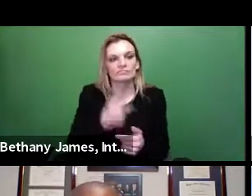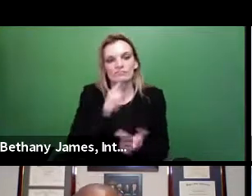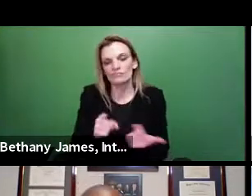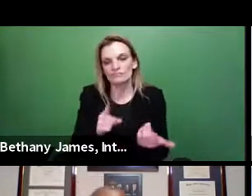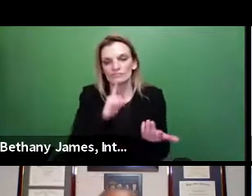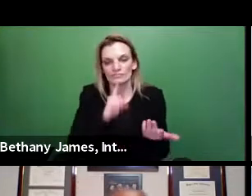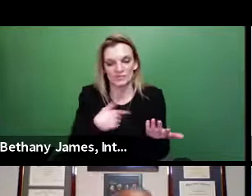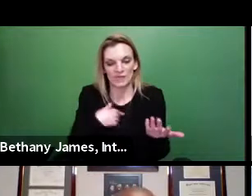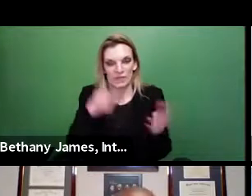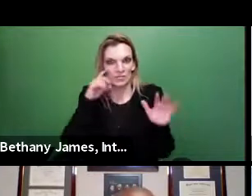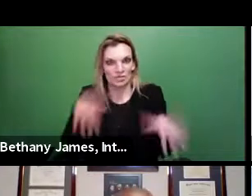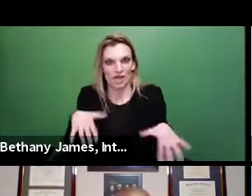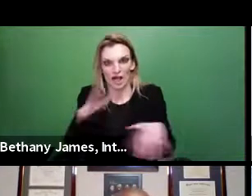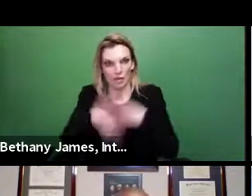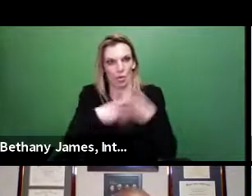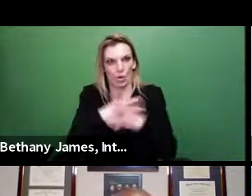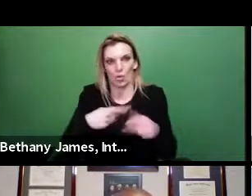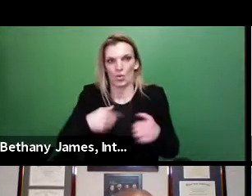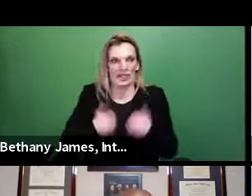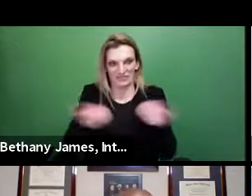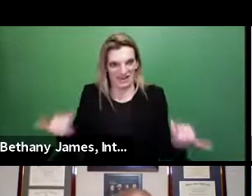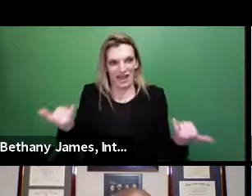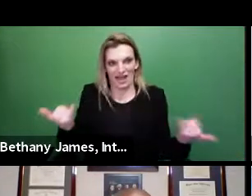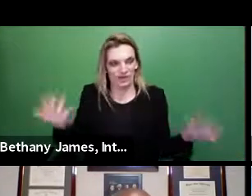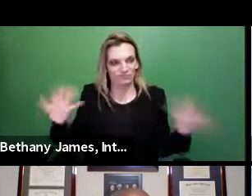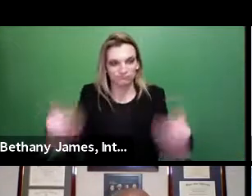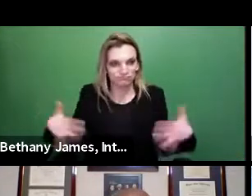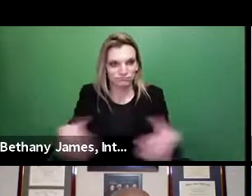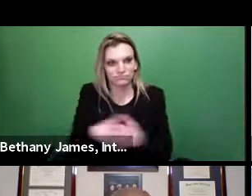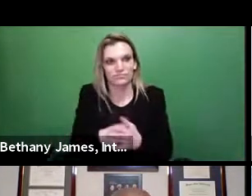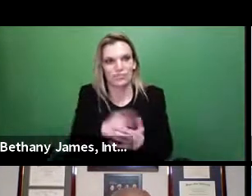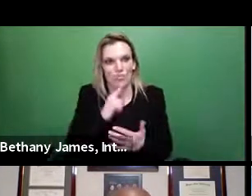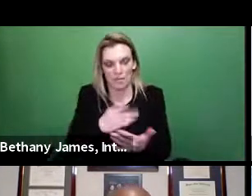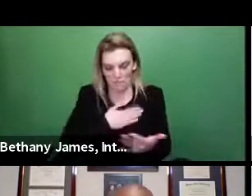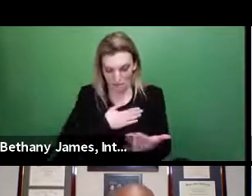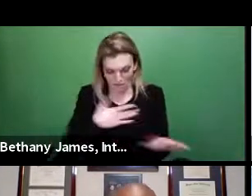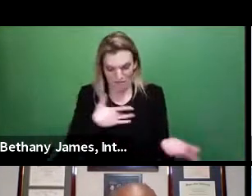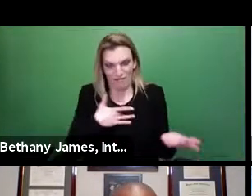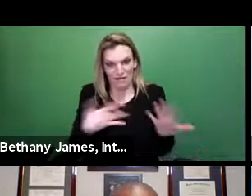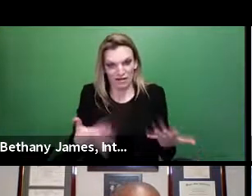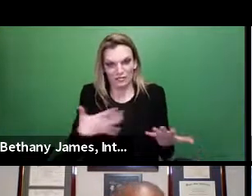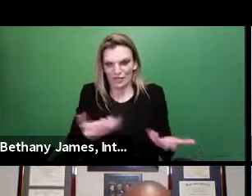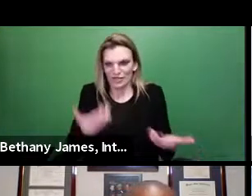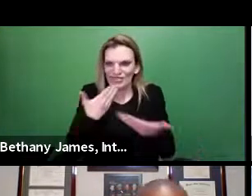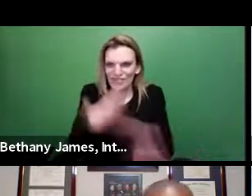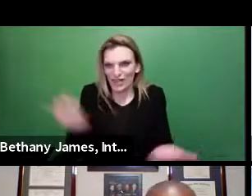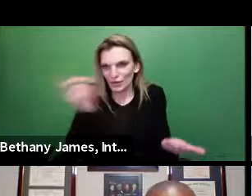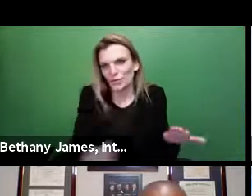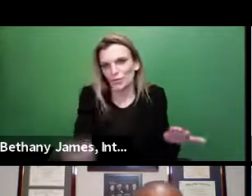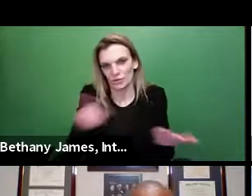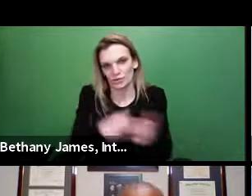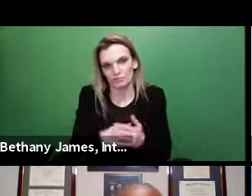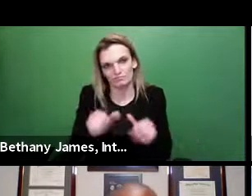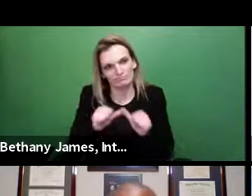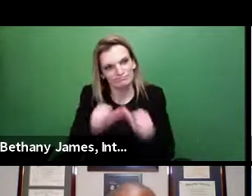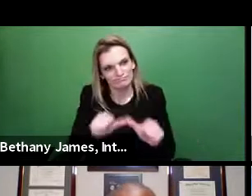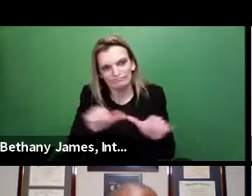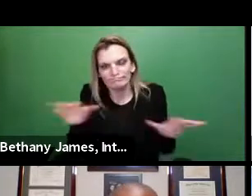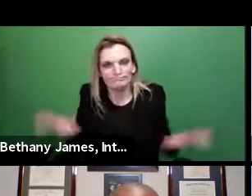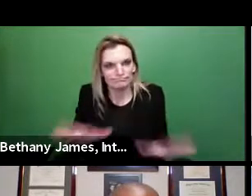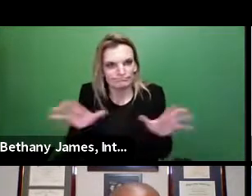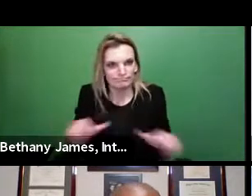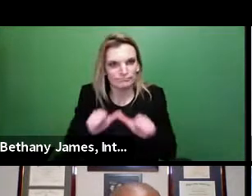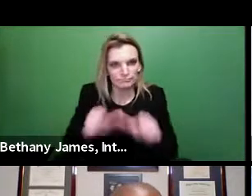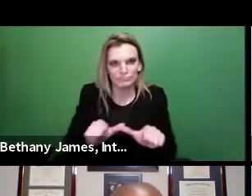I'm shocked at the world we live in right now. And so from the bottom of my heart, I thank all of you. Continue to do great work. It's really,